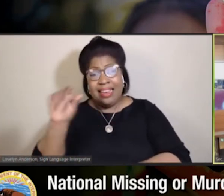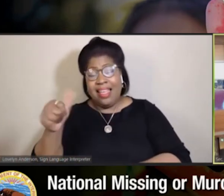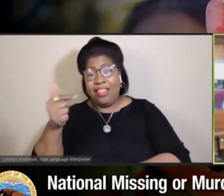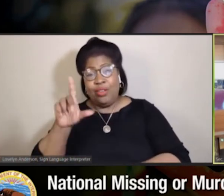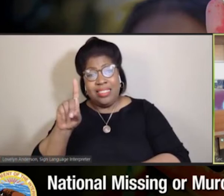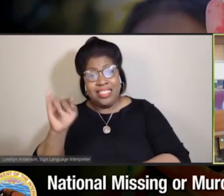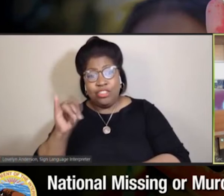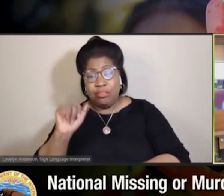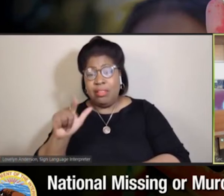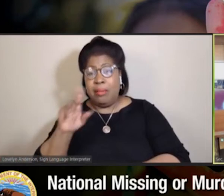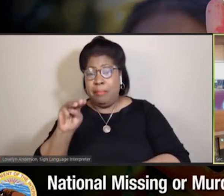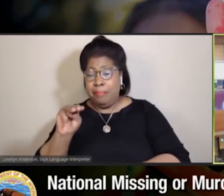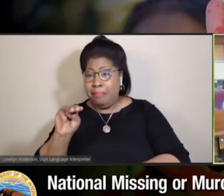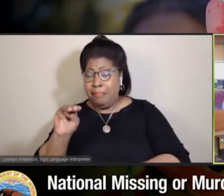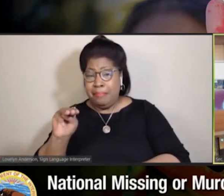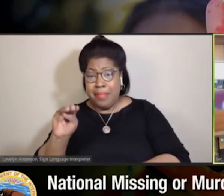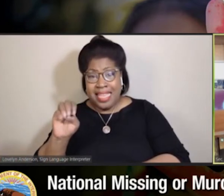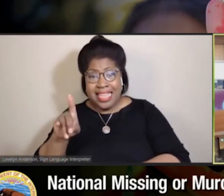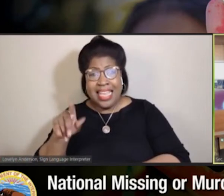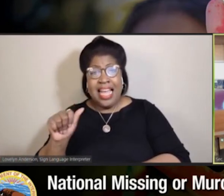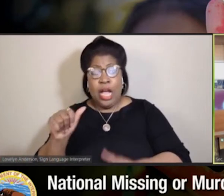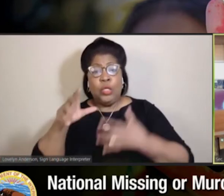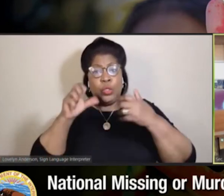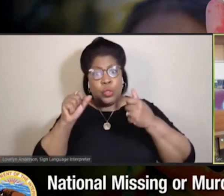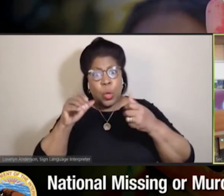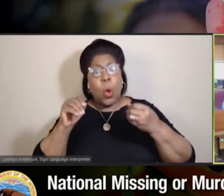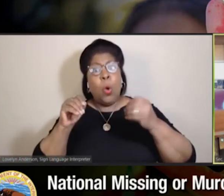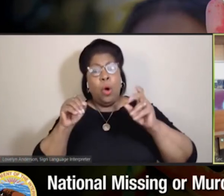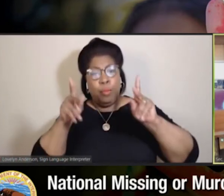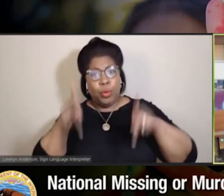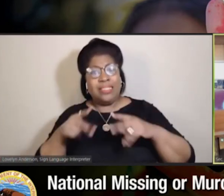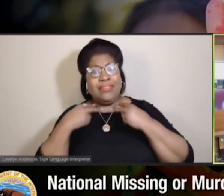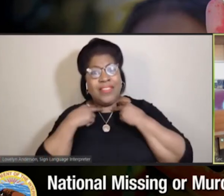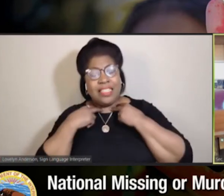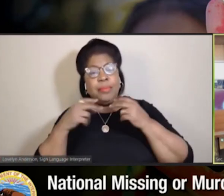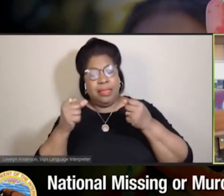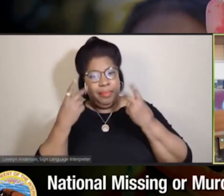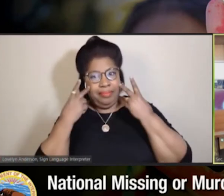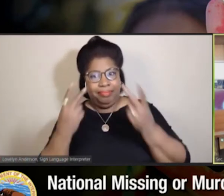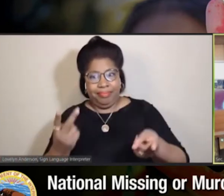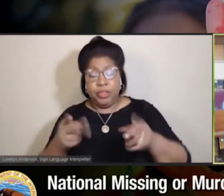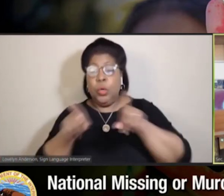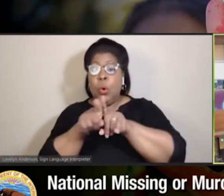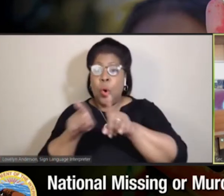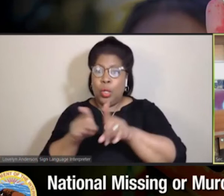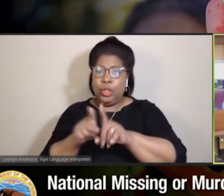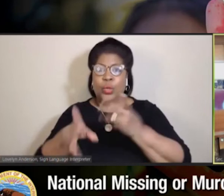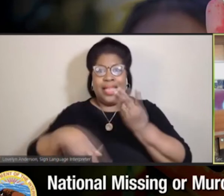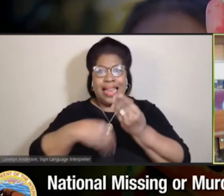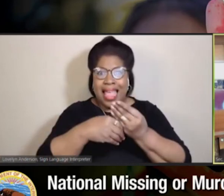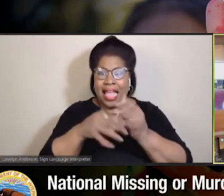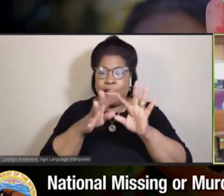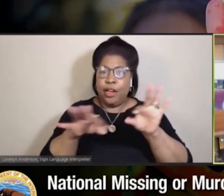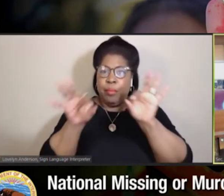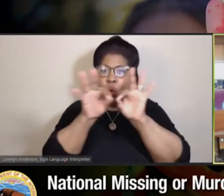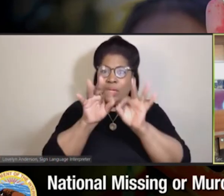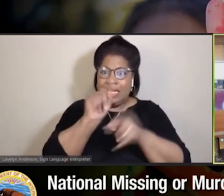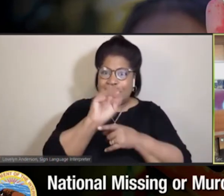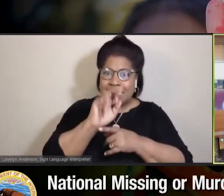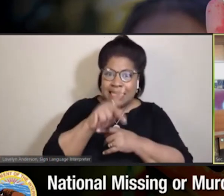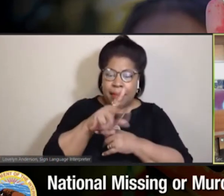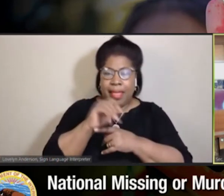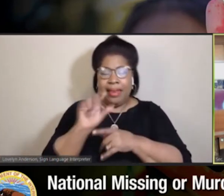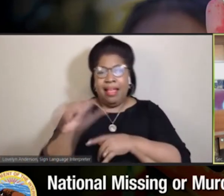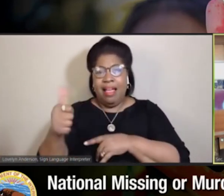of victims. It also provides multiple pathways to submit important tips and other case information that may